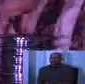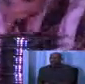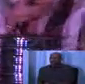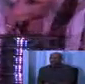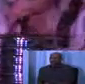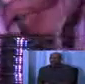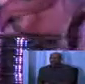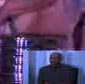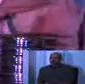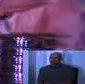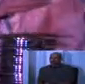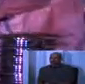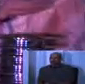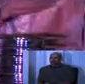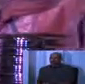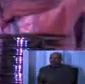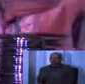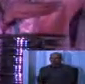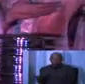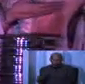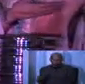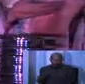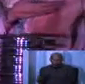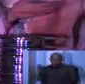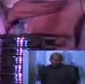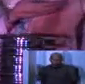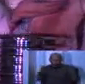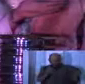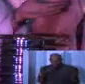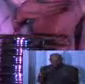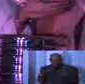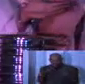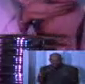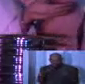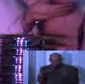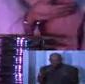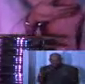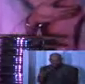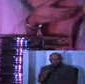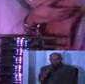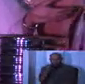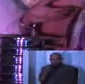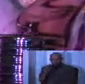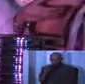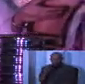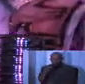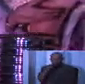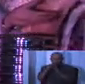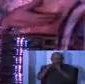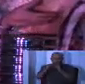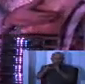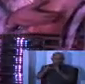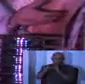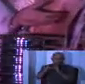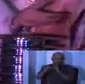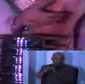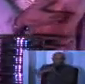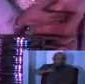And so here is scandalous love, that not one of us should be denied access to this